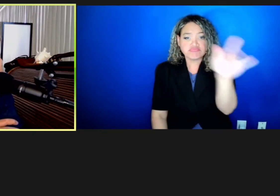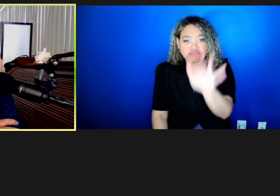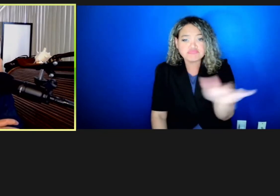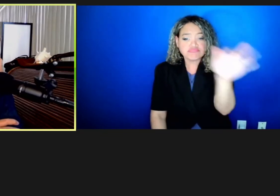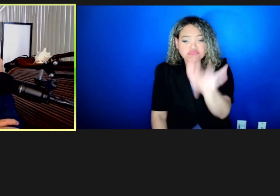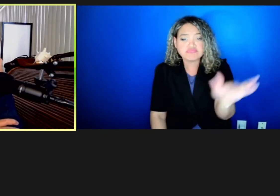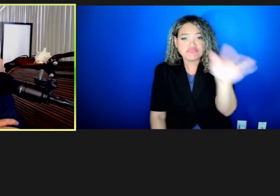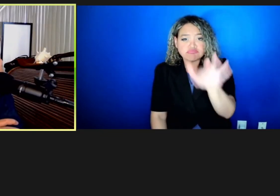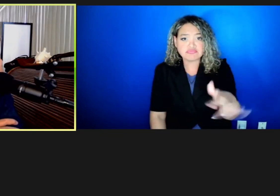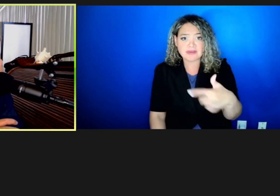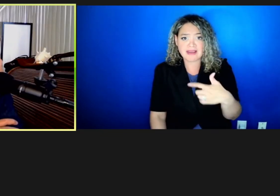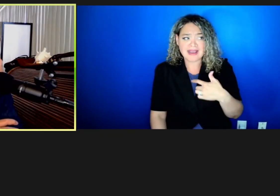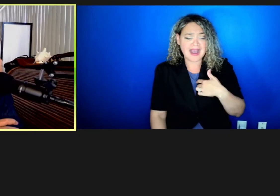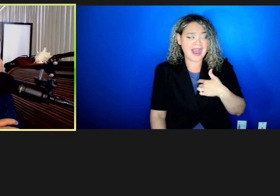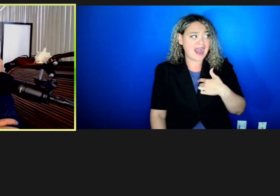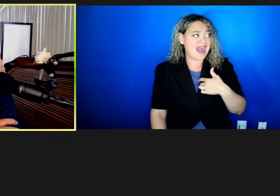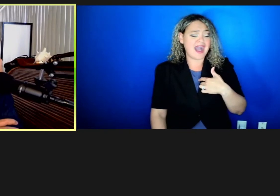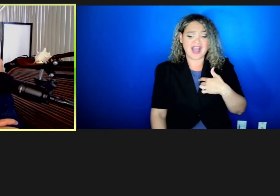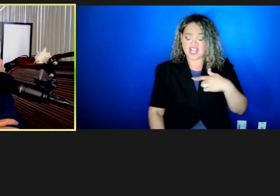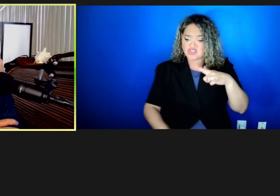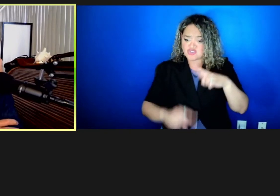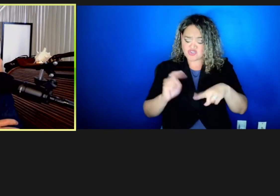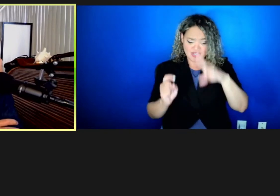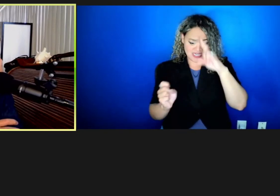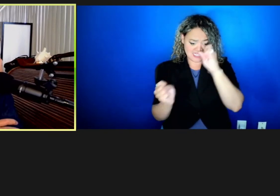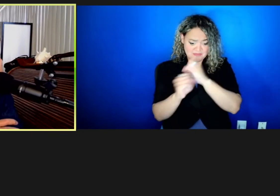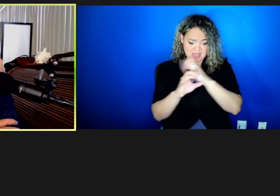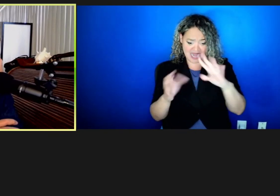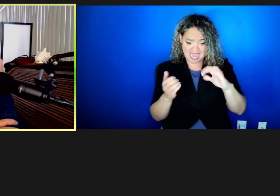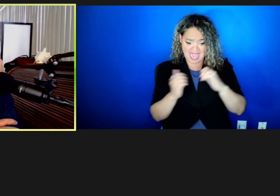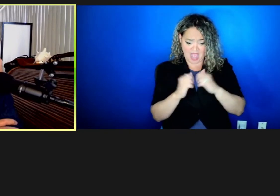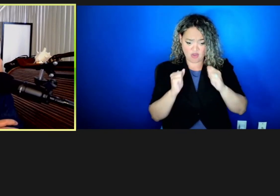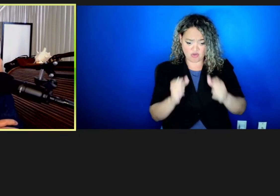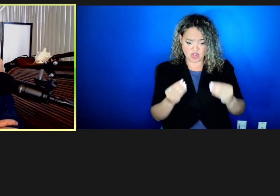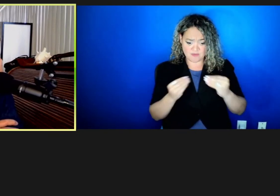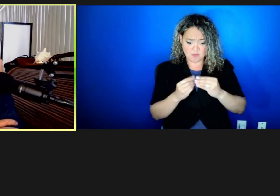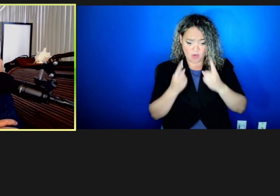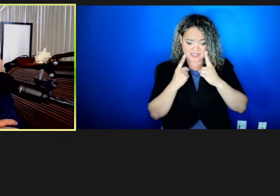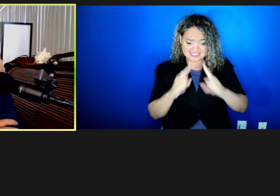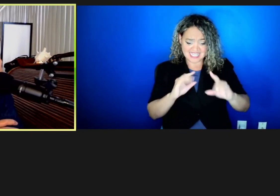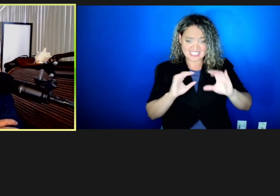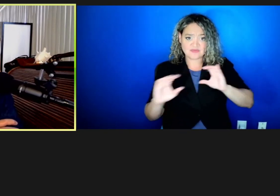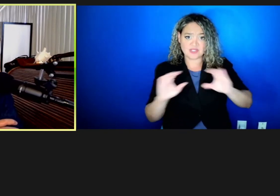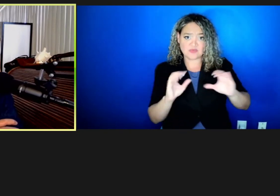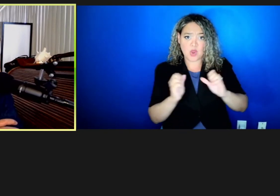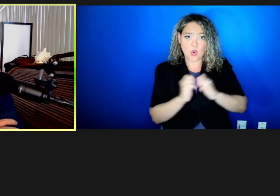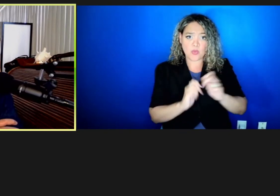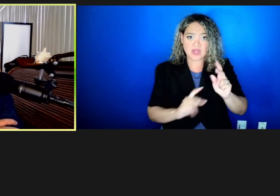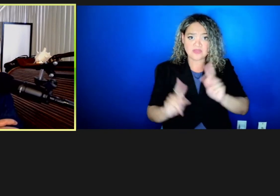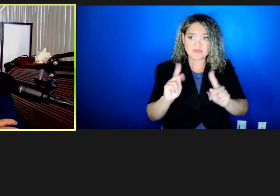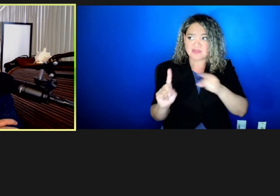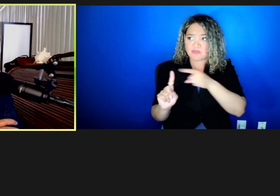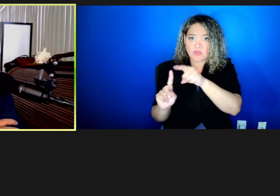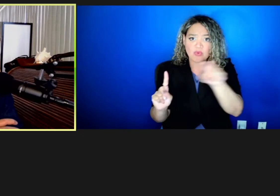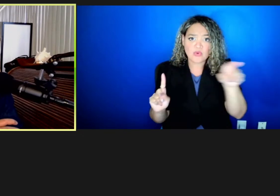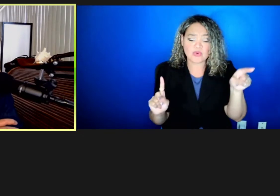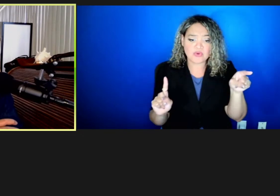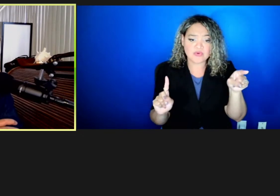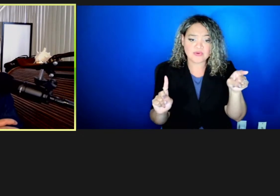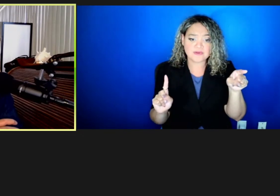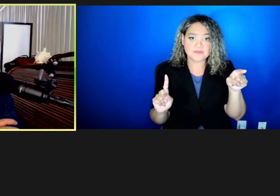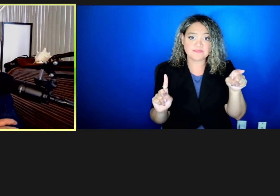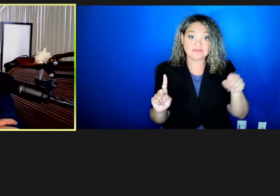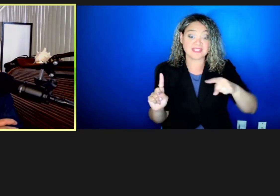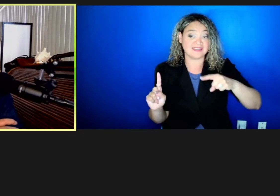I struggled to imagine how she could more effectively communicate to all of those she needed to talk with, in the